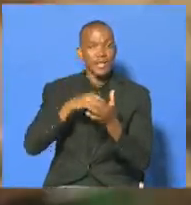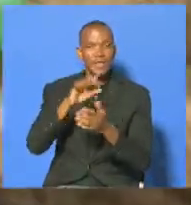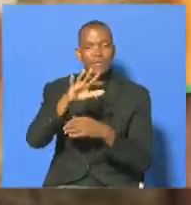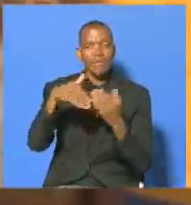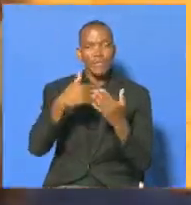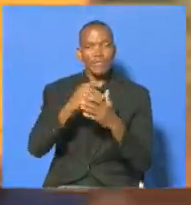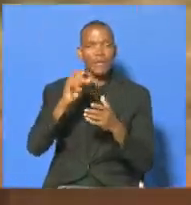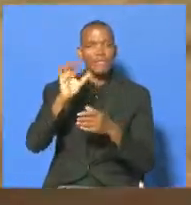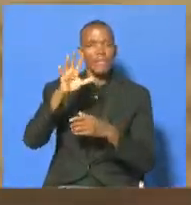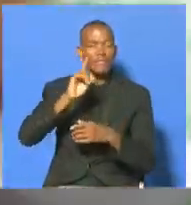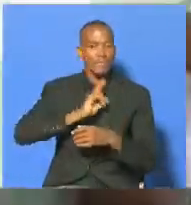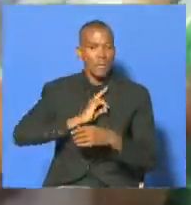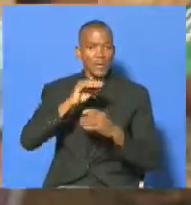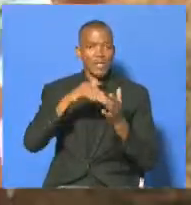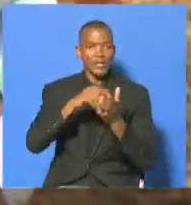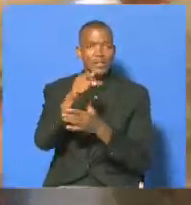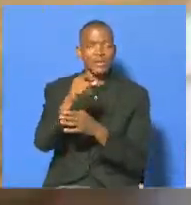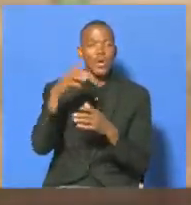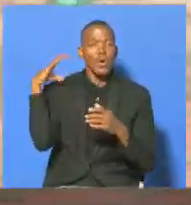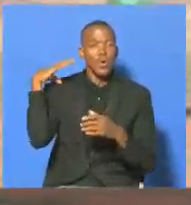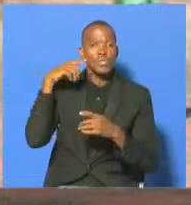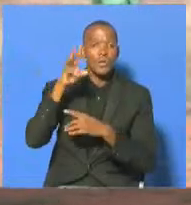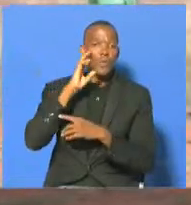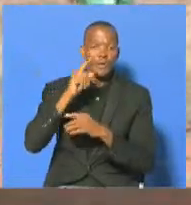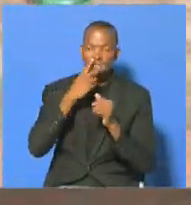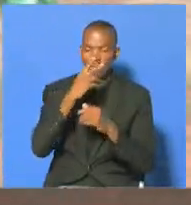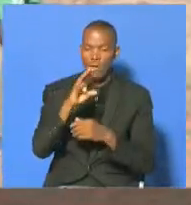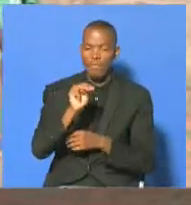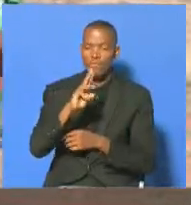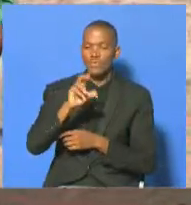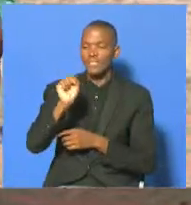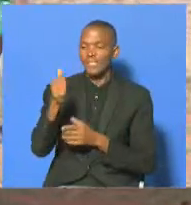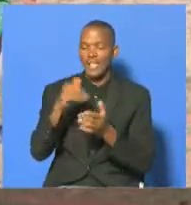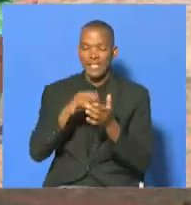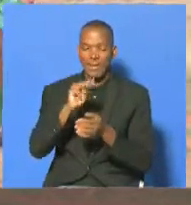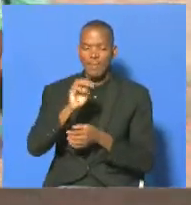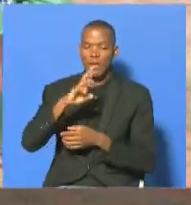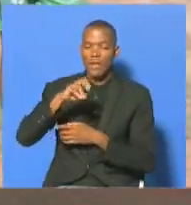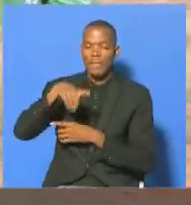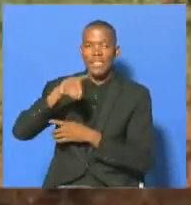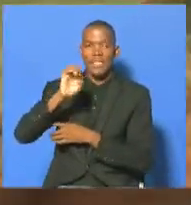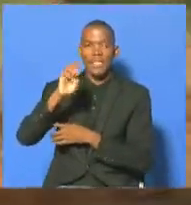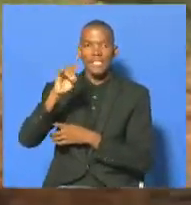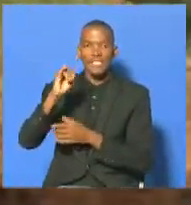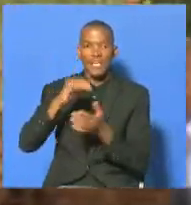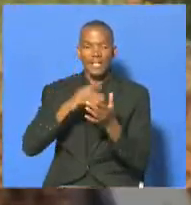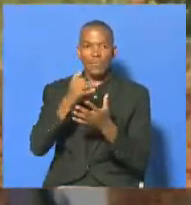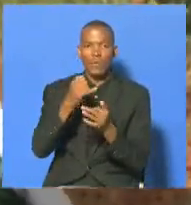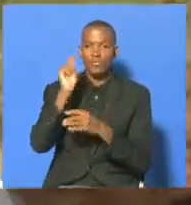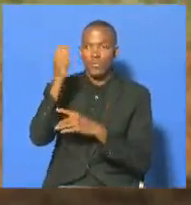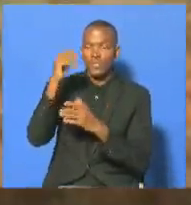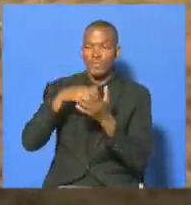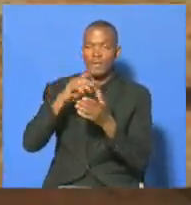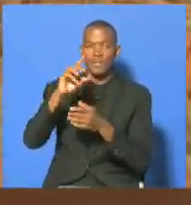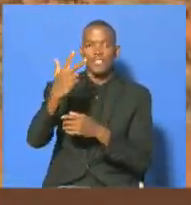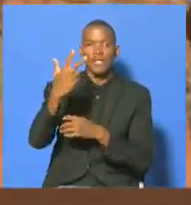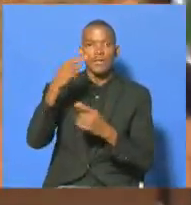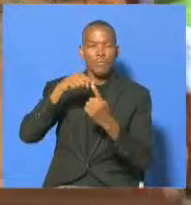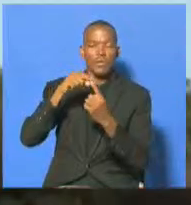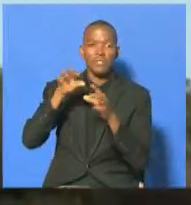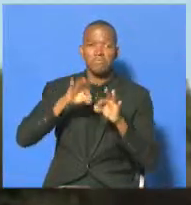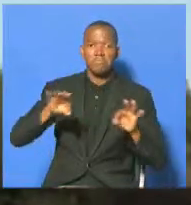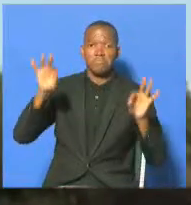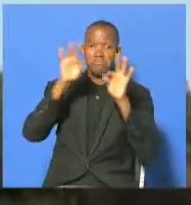matches in the process. Coach Madisa will be banking on the likes of Musa Tamukate and Marapedi Kengakaletswe to aid in securing the crucial